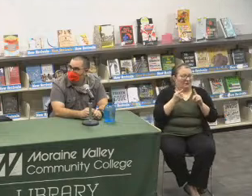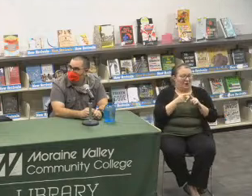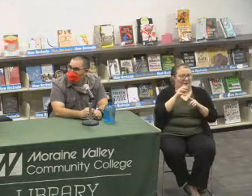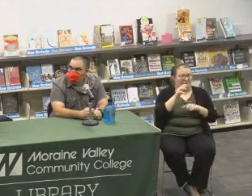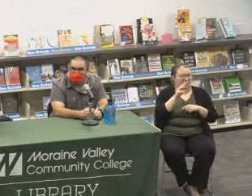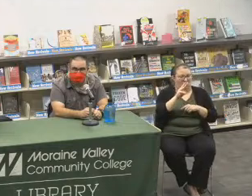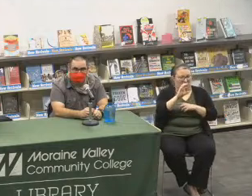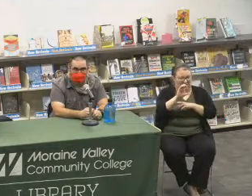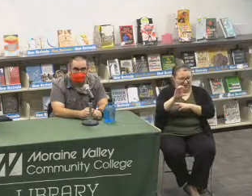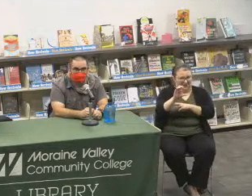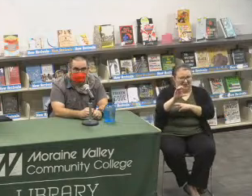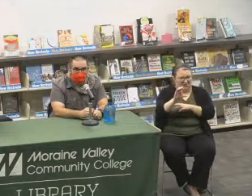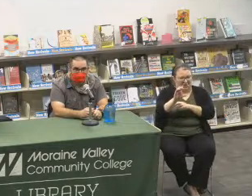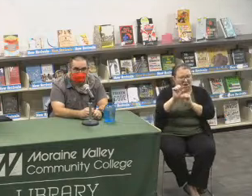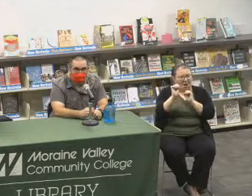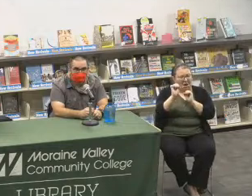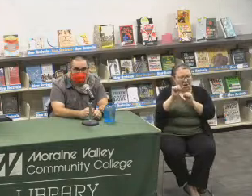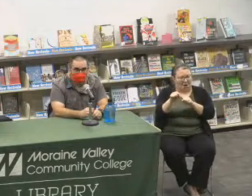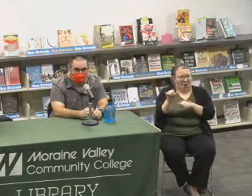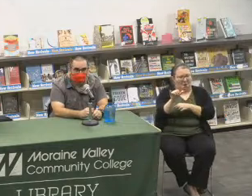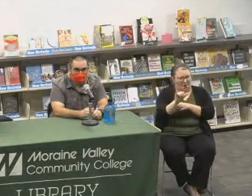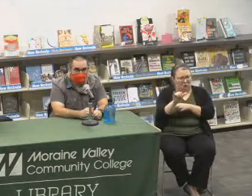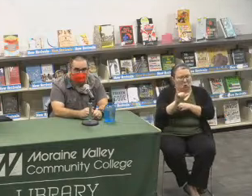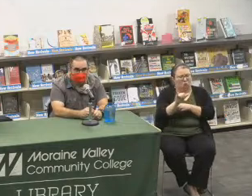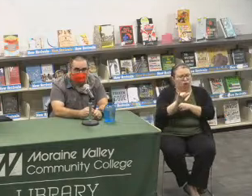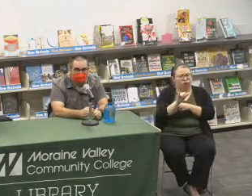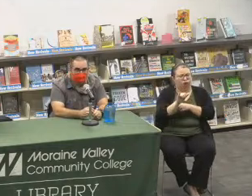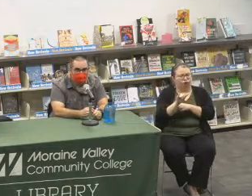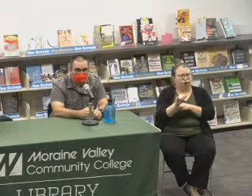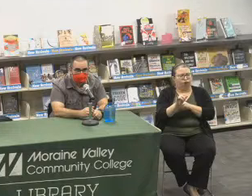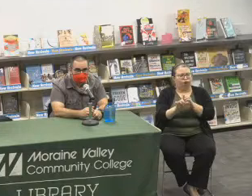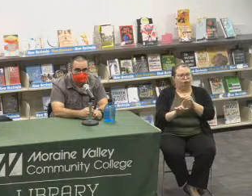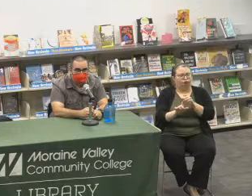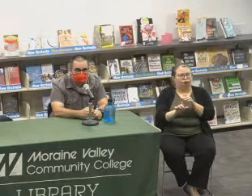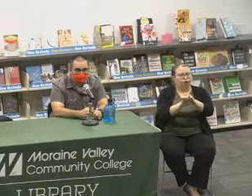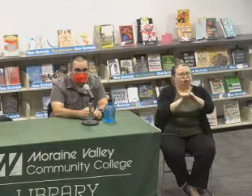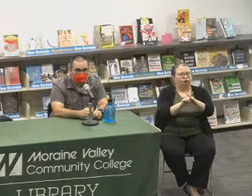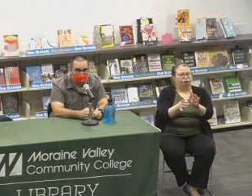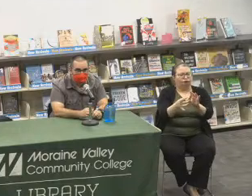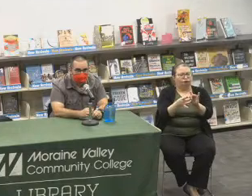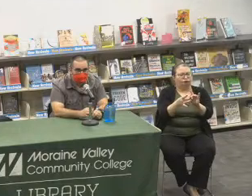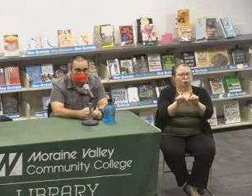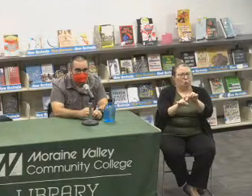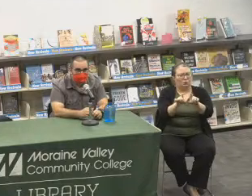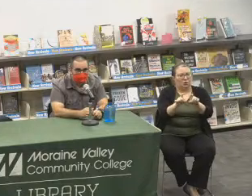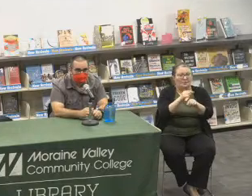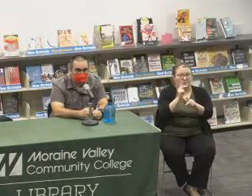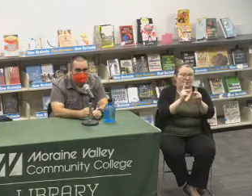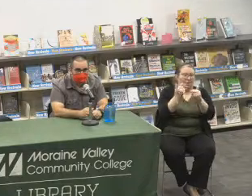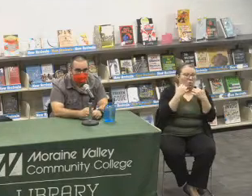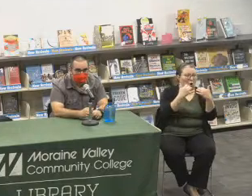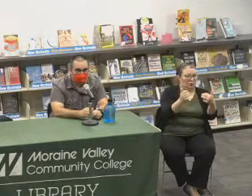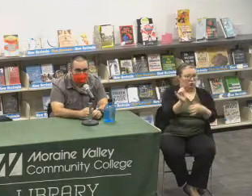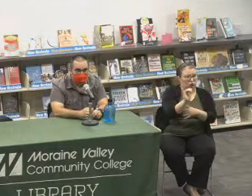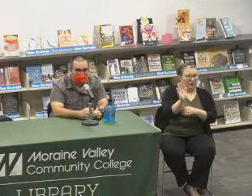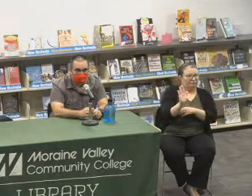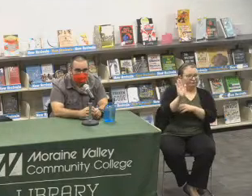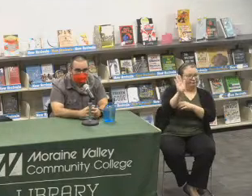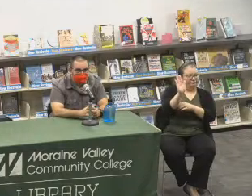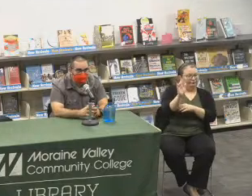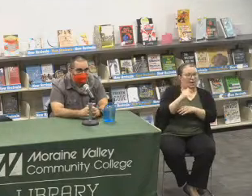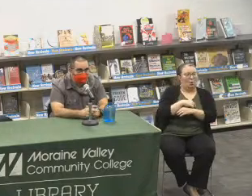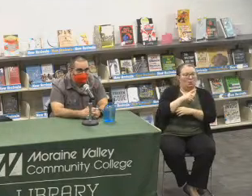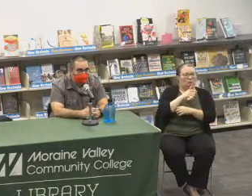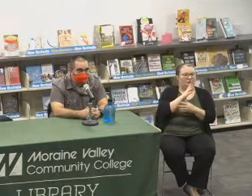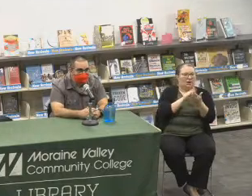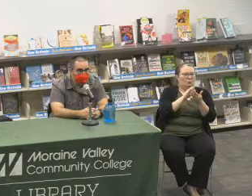Waubonsee land can also kind of chime in. And folks in the audience, please speak up and I'll repeat what you say,